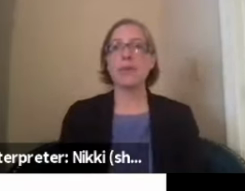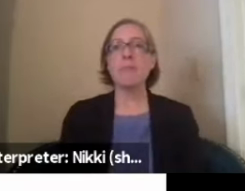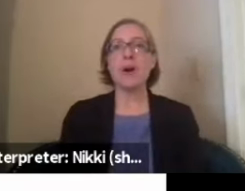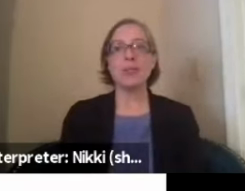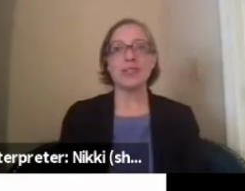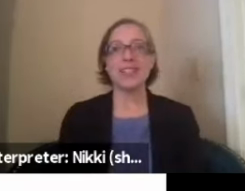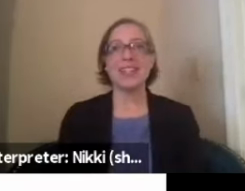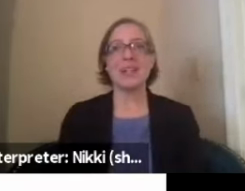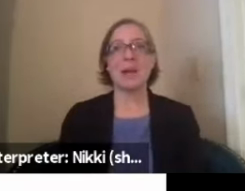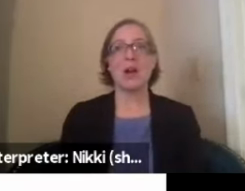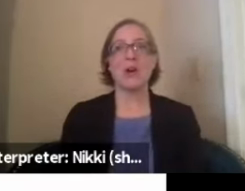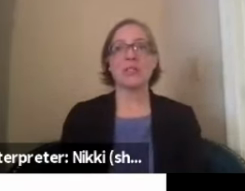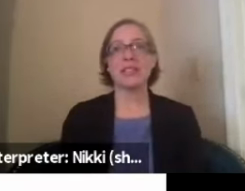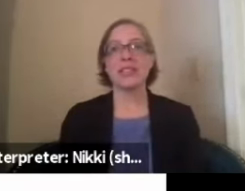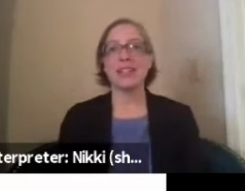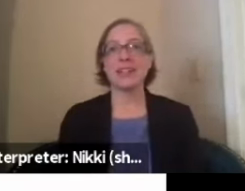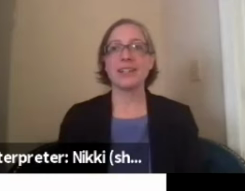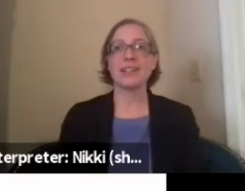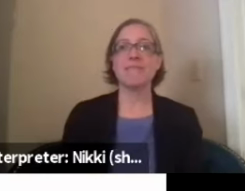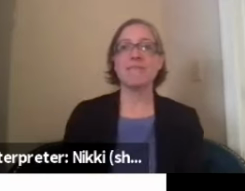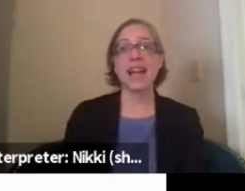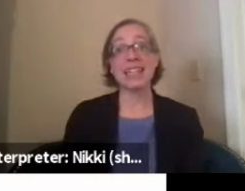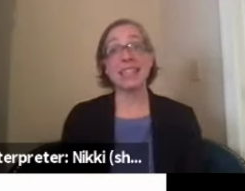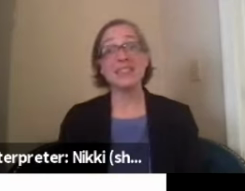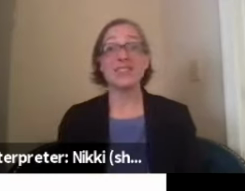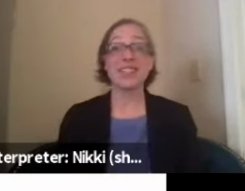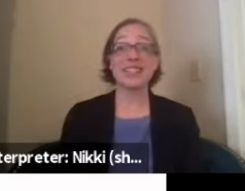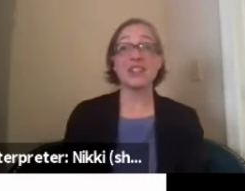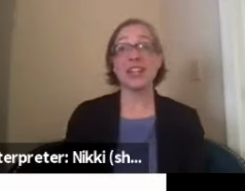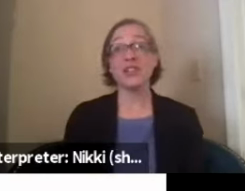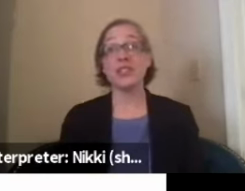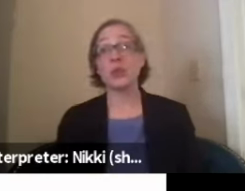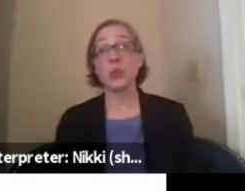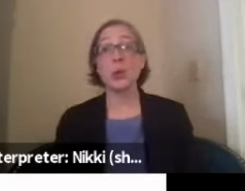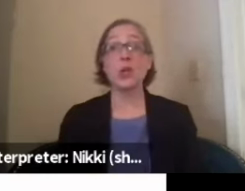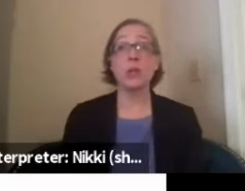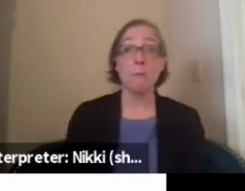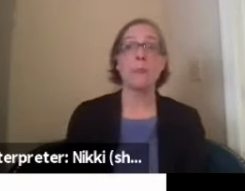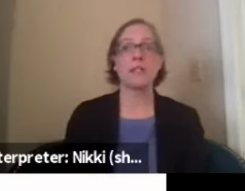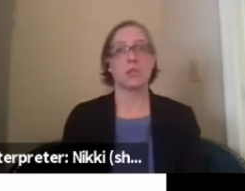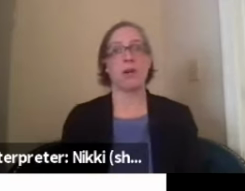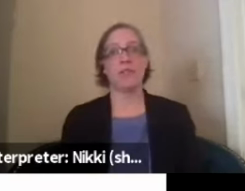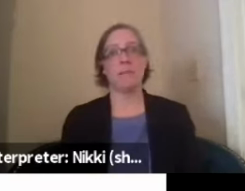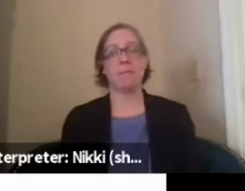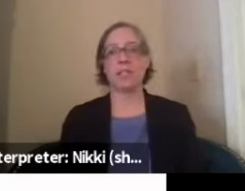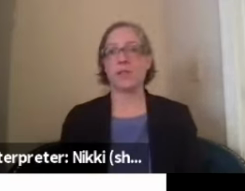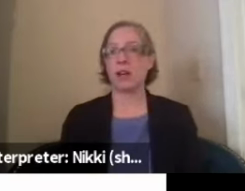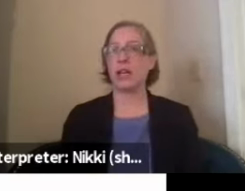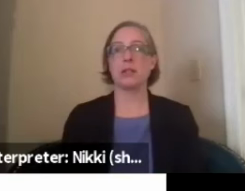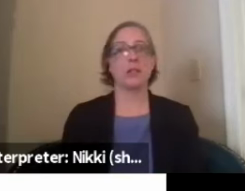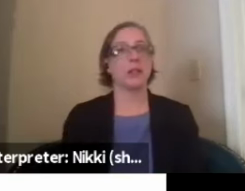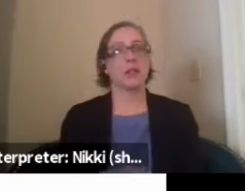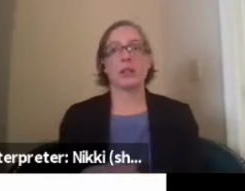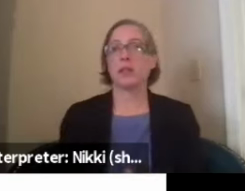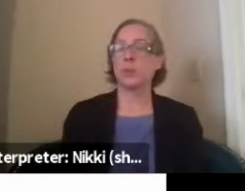I think when most of us think about the negatives of sex education in school, this is one of them. It's